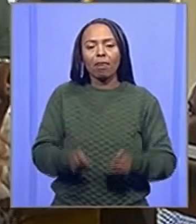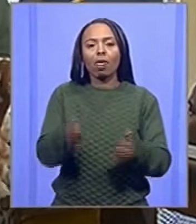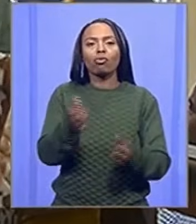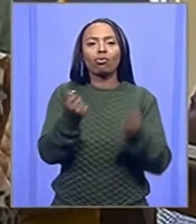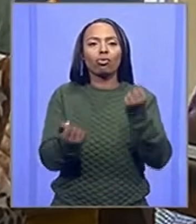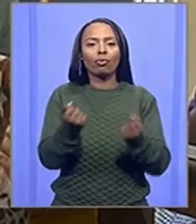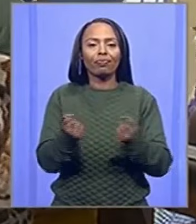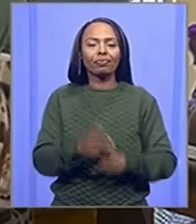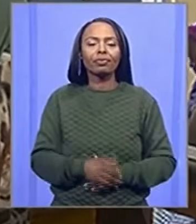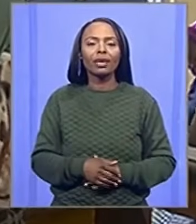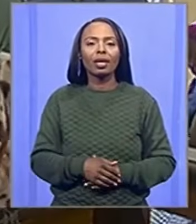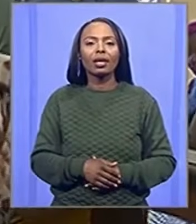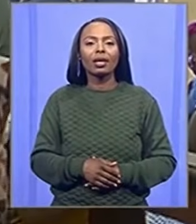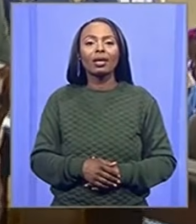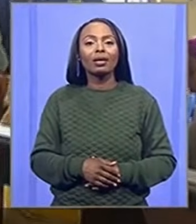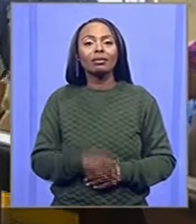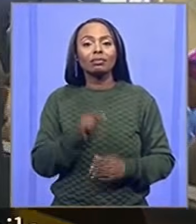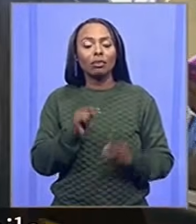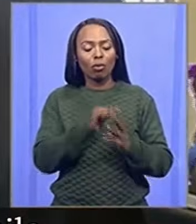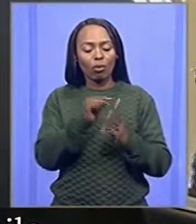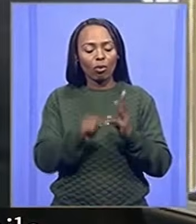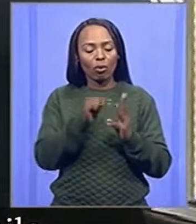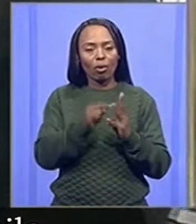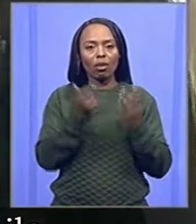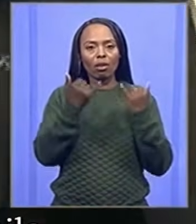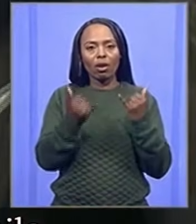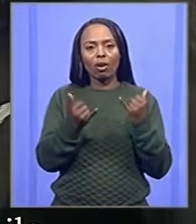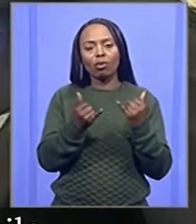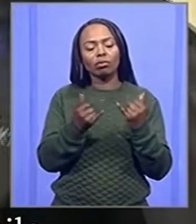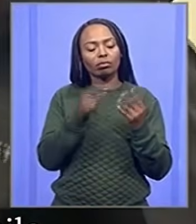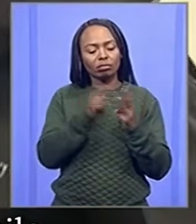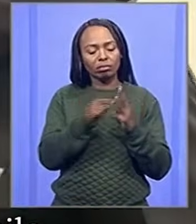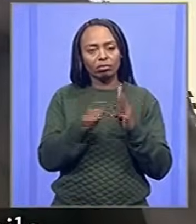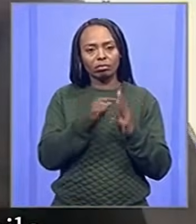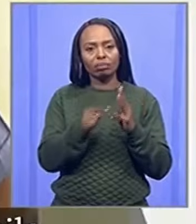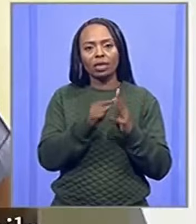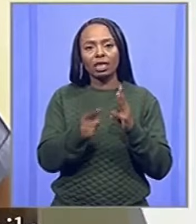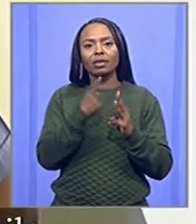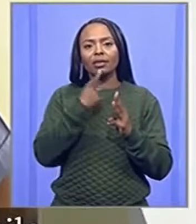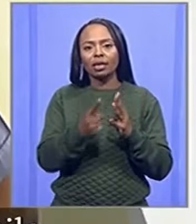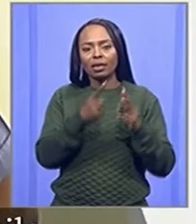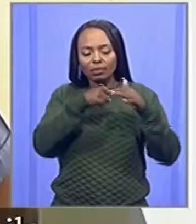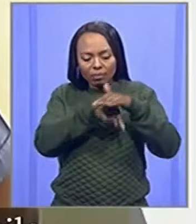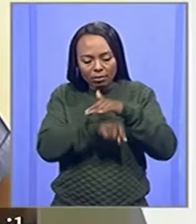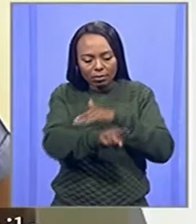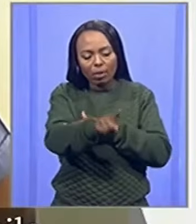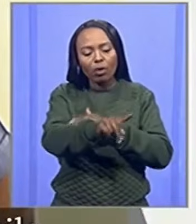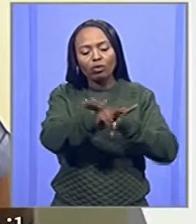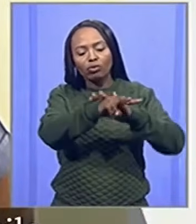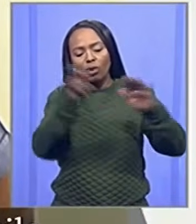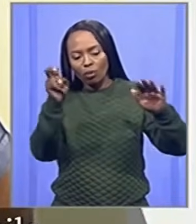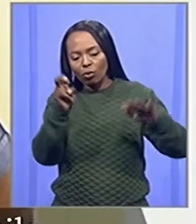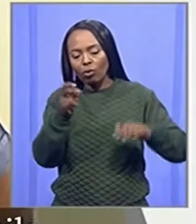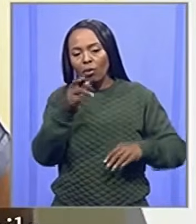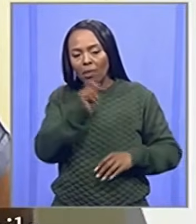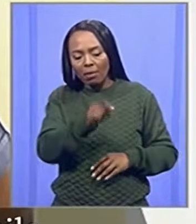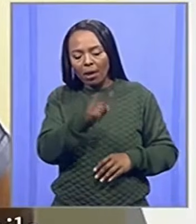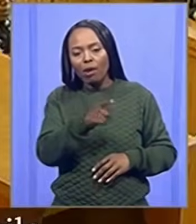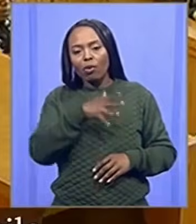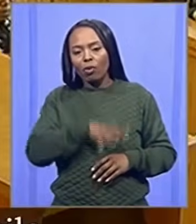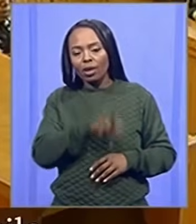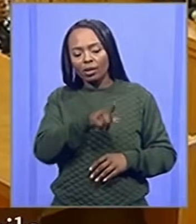David, Floriana le Ndilinasho Joseph ba latofatswa ka go thuba ka maikaelelo a go utswa. Bana ba ga Joseph ba